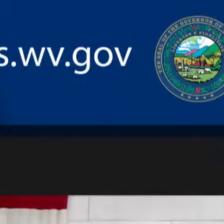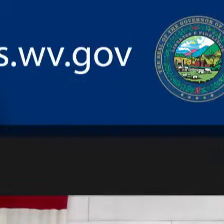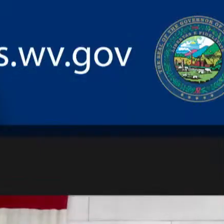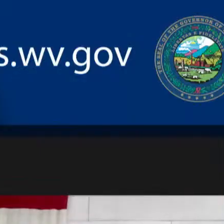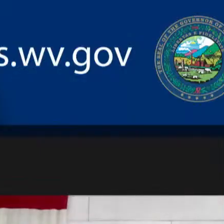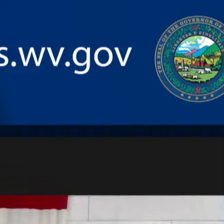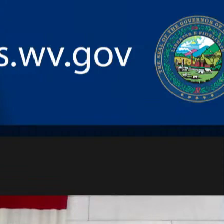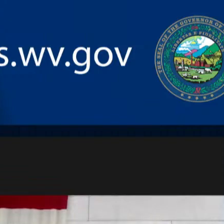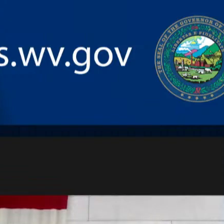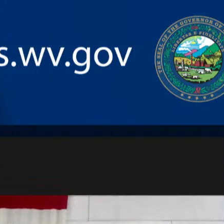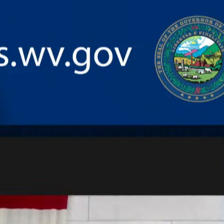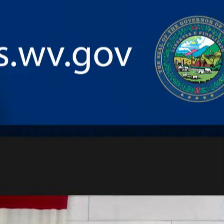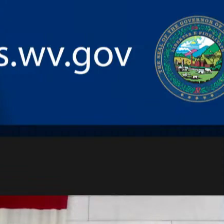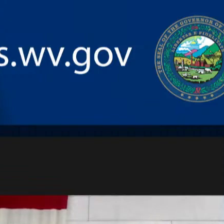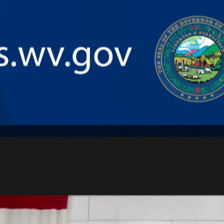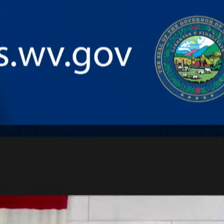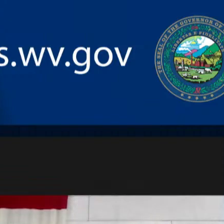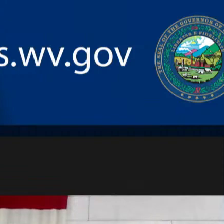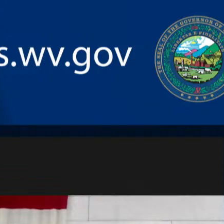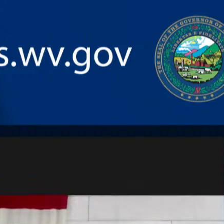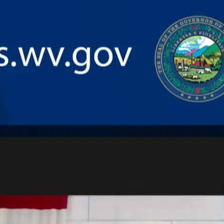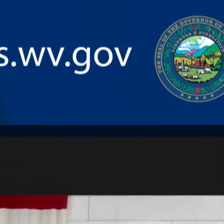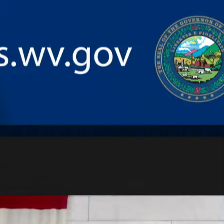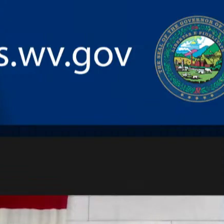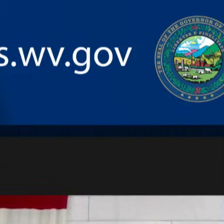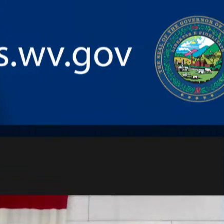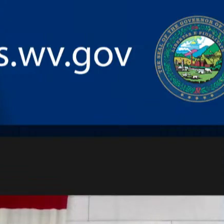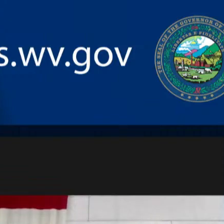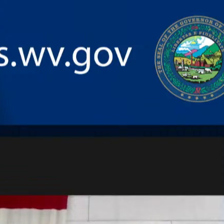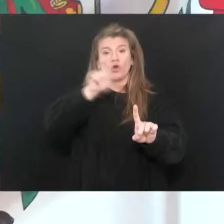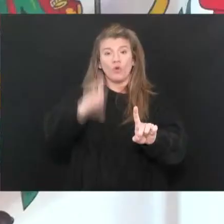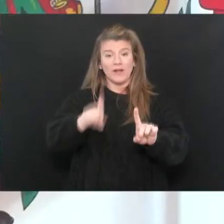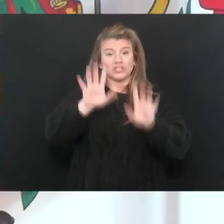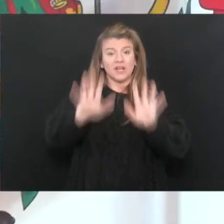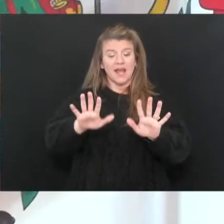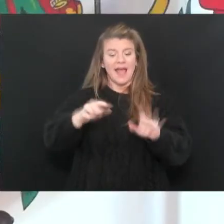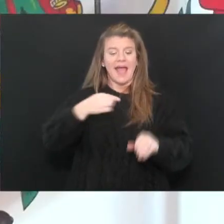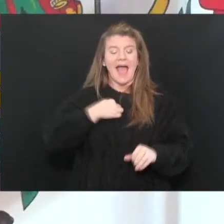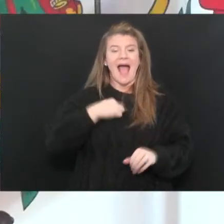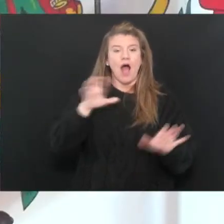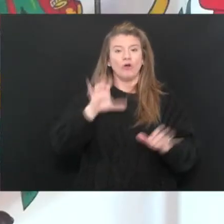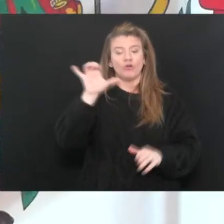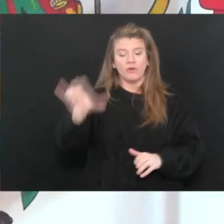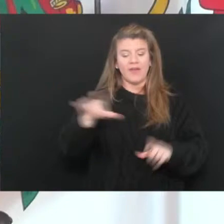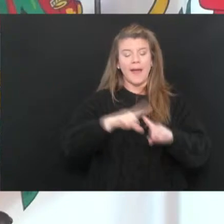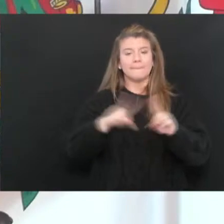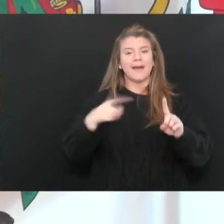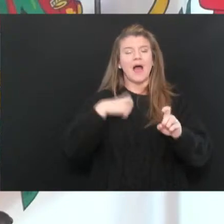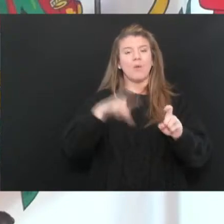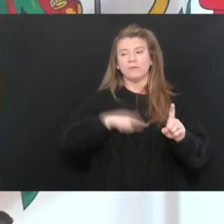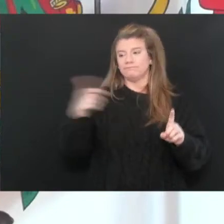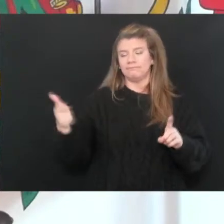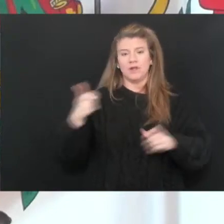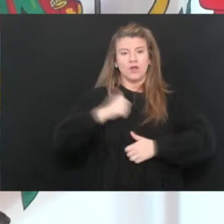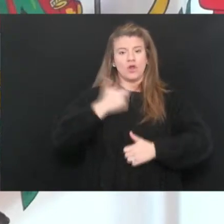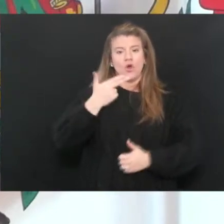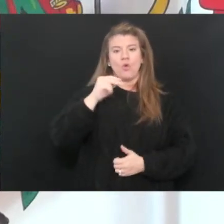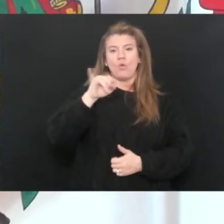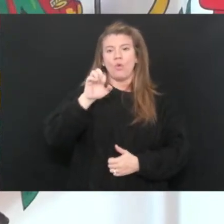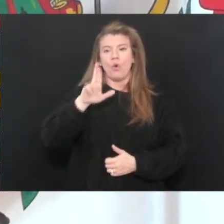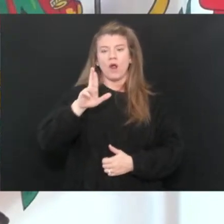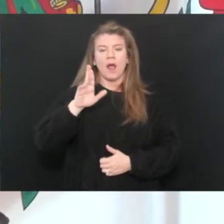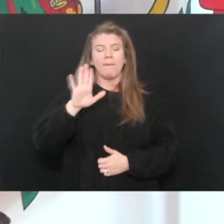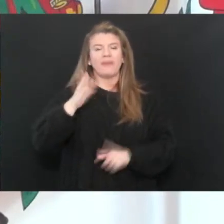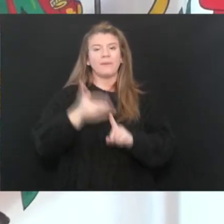Okay, June, before we come to your questions and everything, and I'll do those, but I want to go back to General Hoyer about the previous